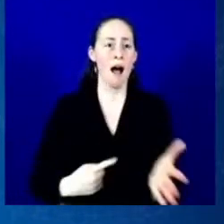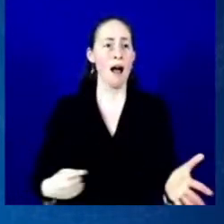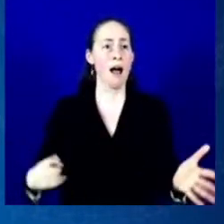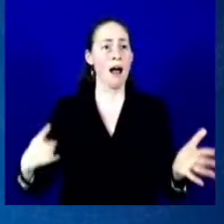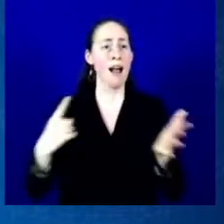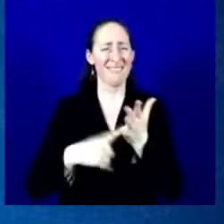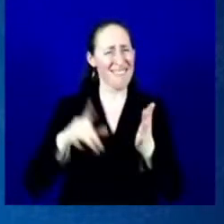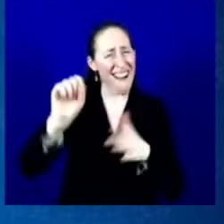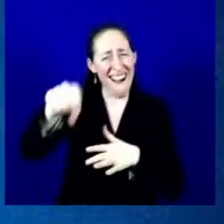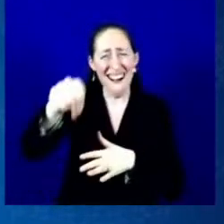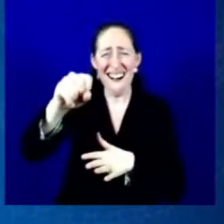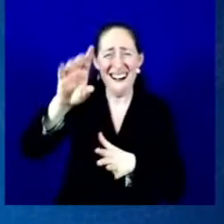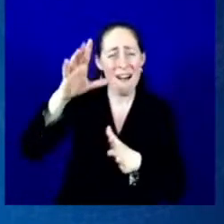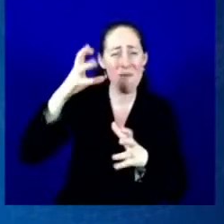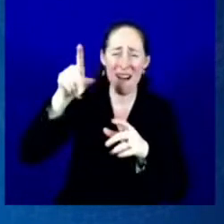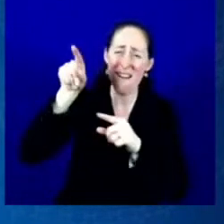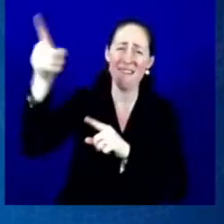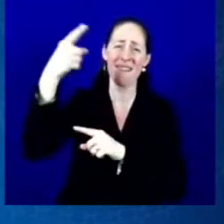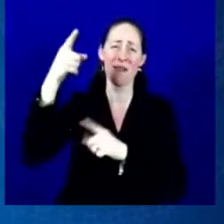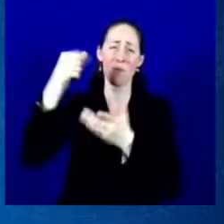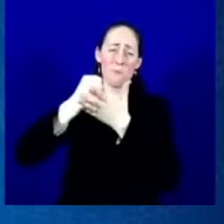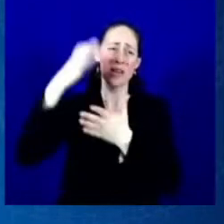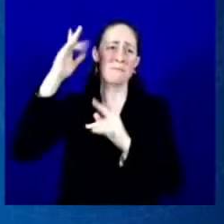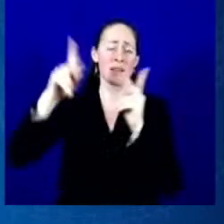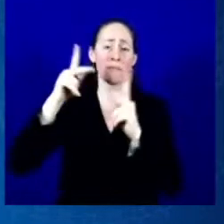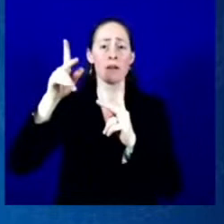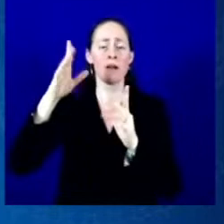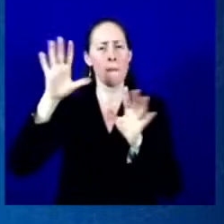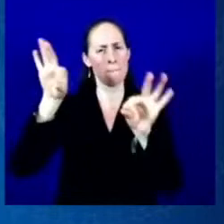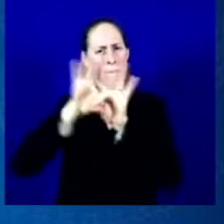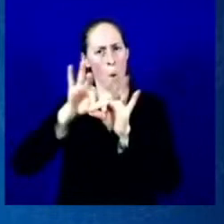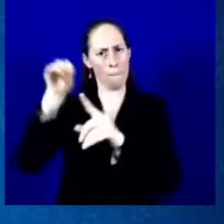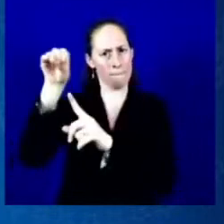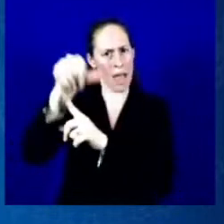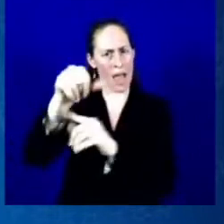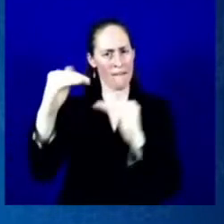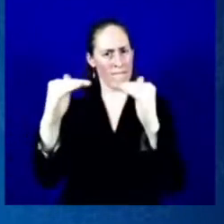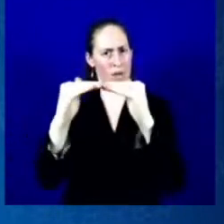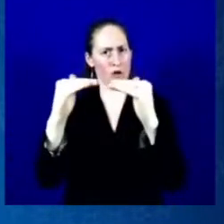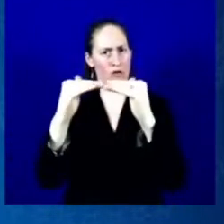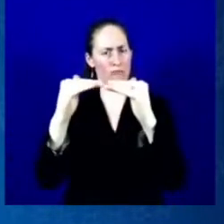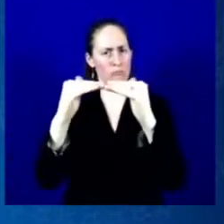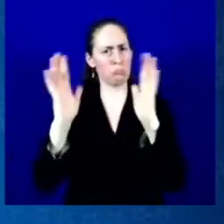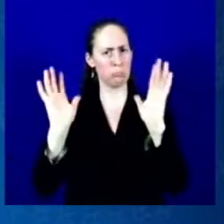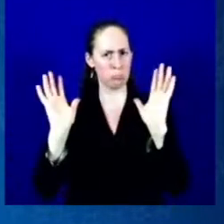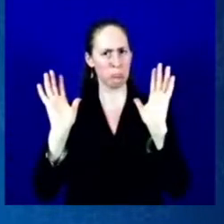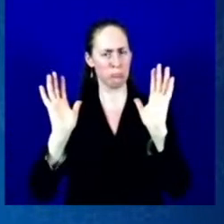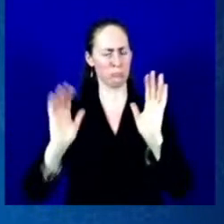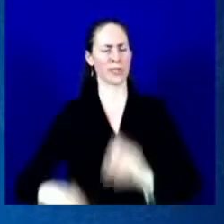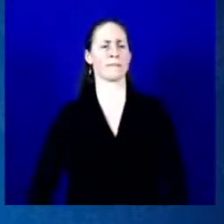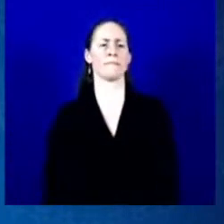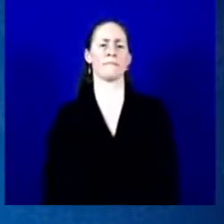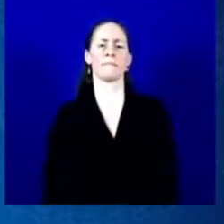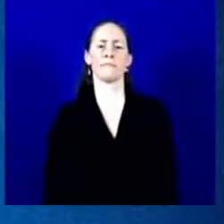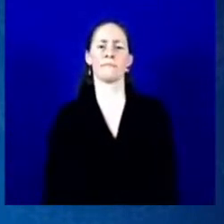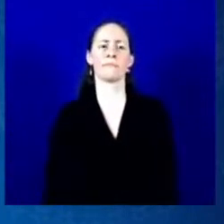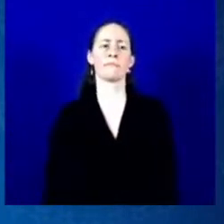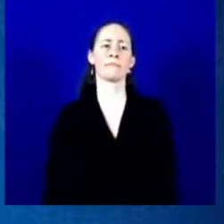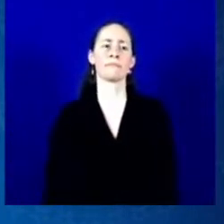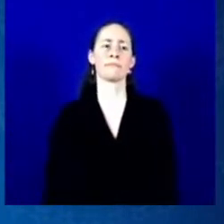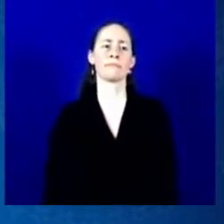pay your fair share. A recent study shows that 55 of the nation's biggest